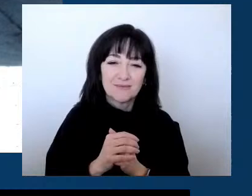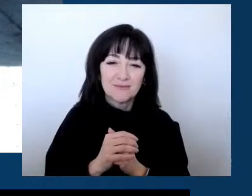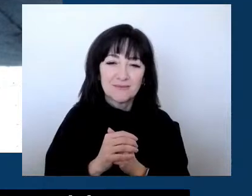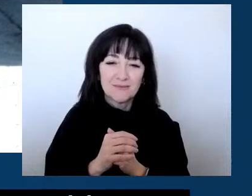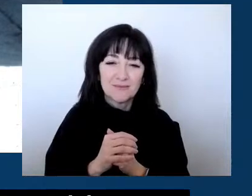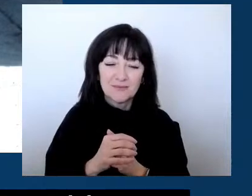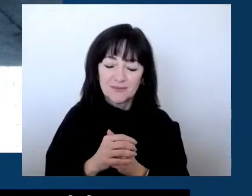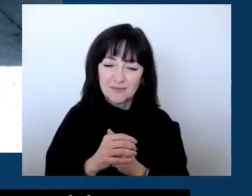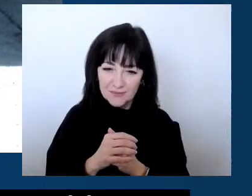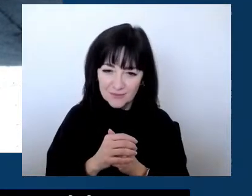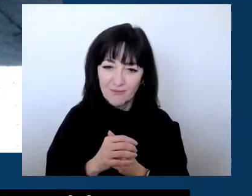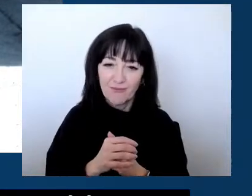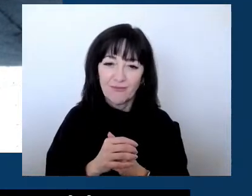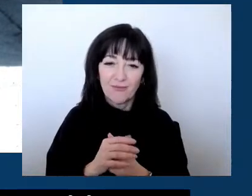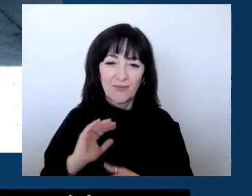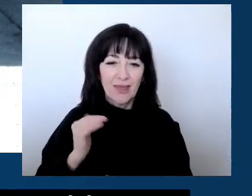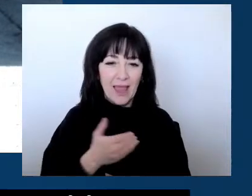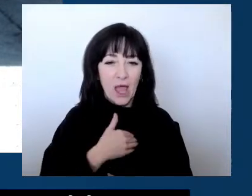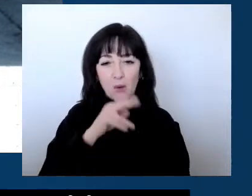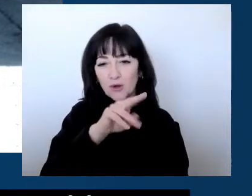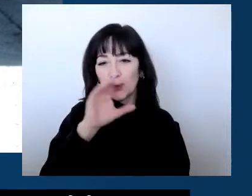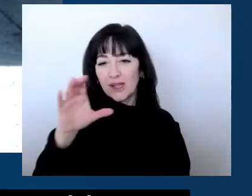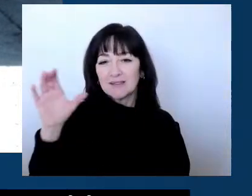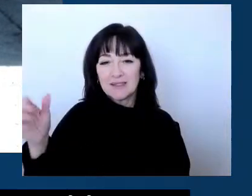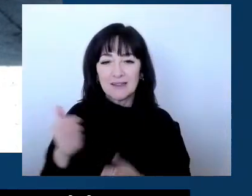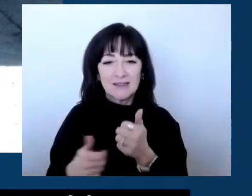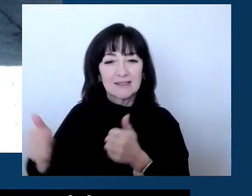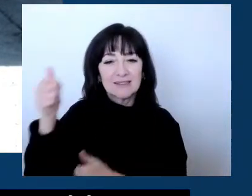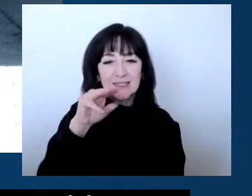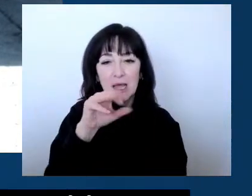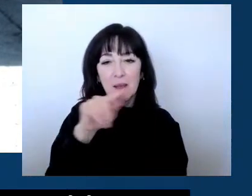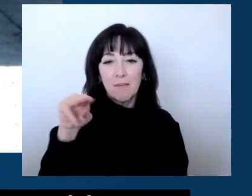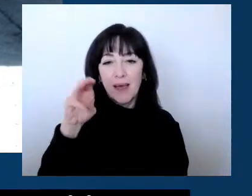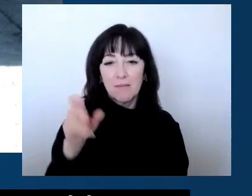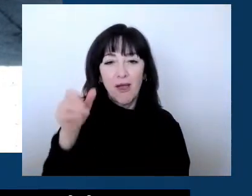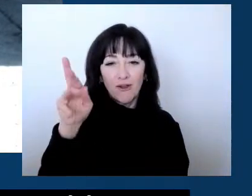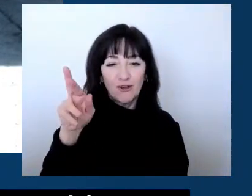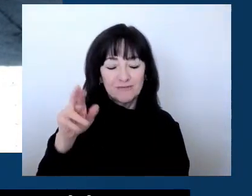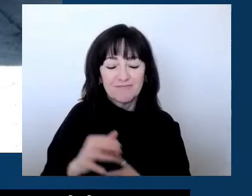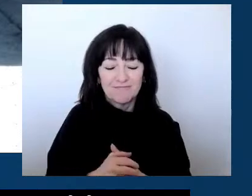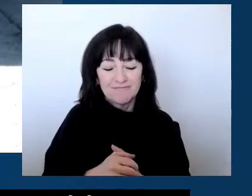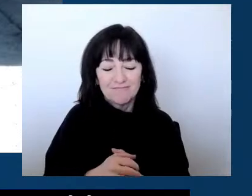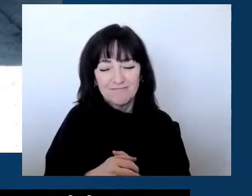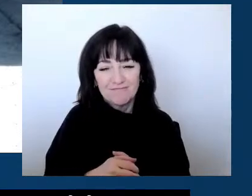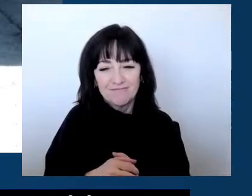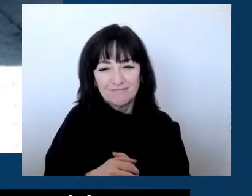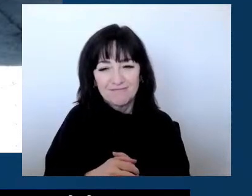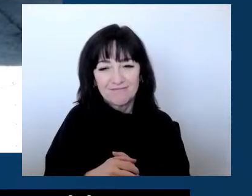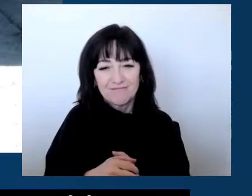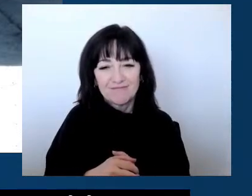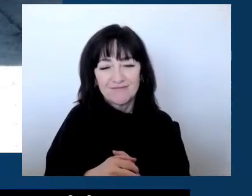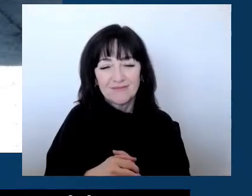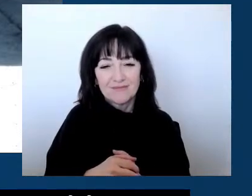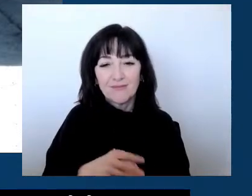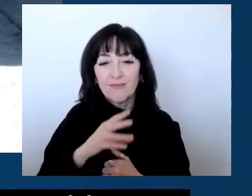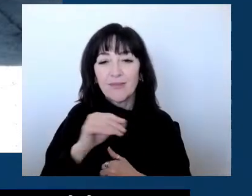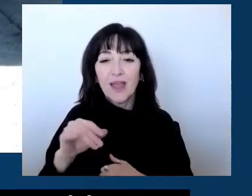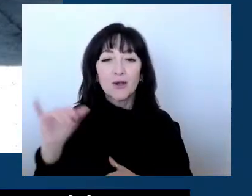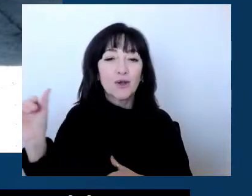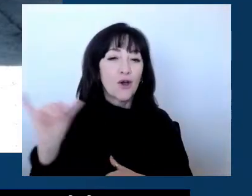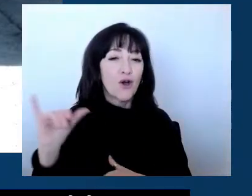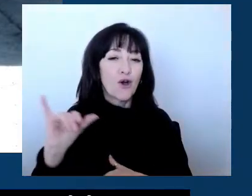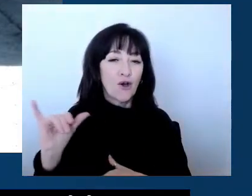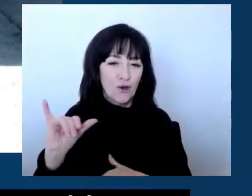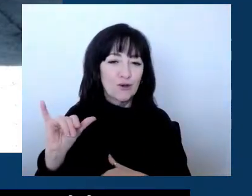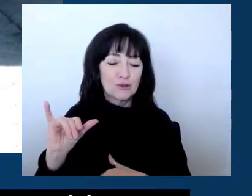We are joined by our Newcastle County Executive, Matt Meyer. Yeah. And also a fellow